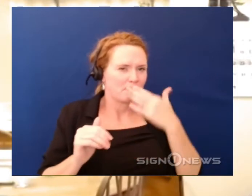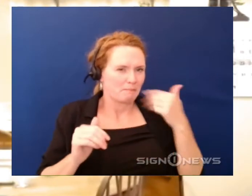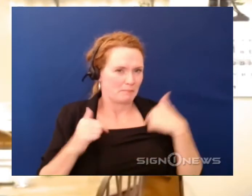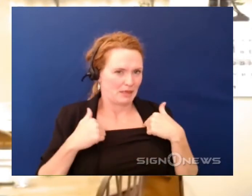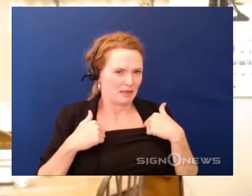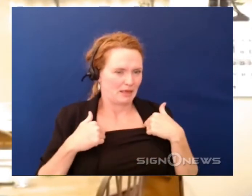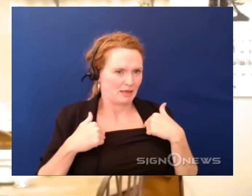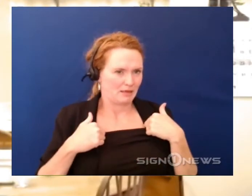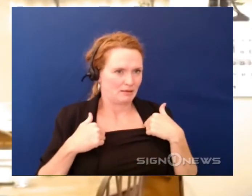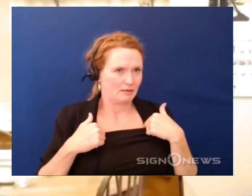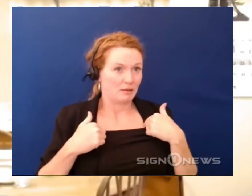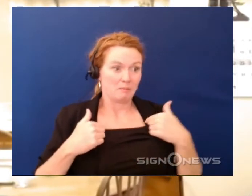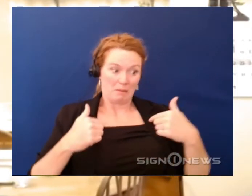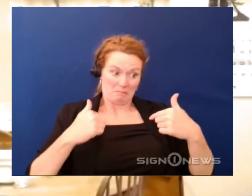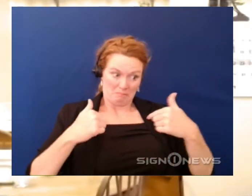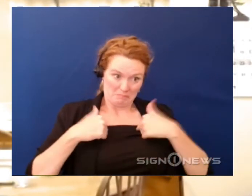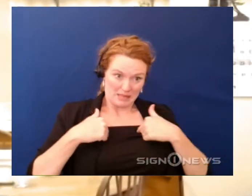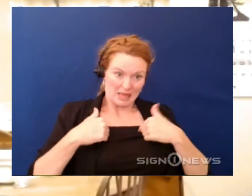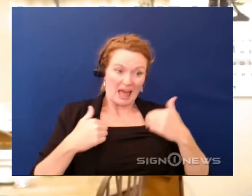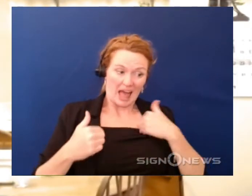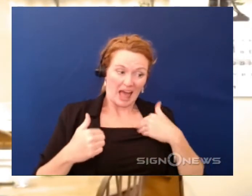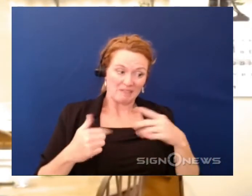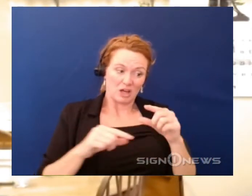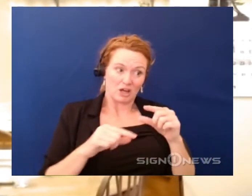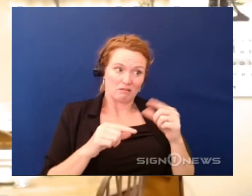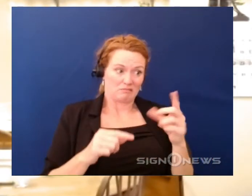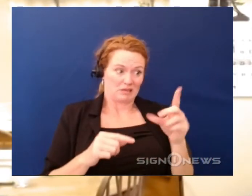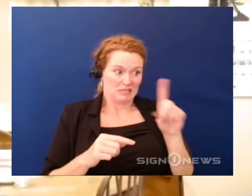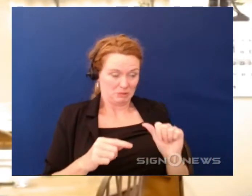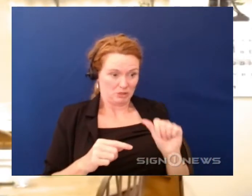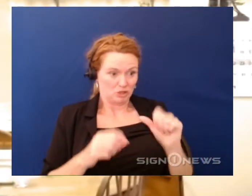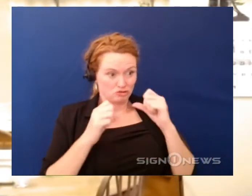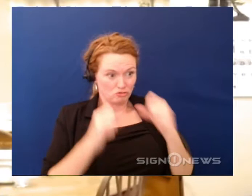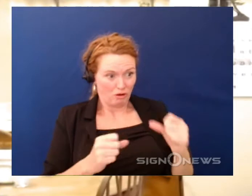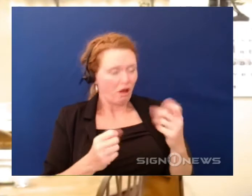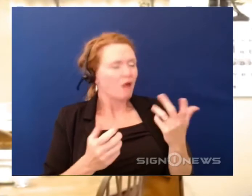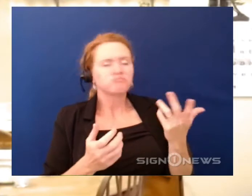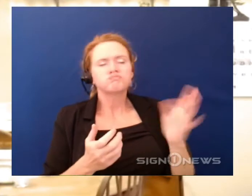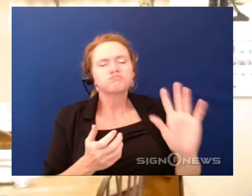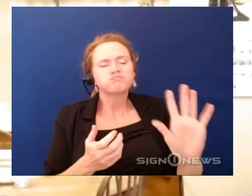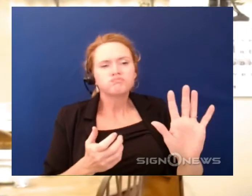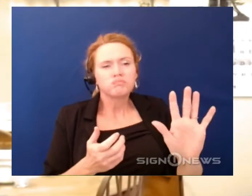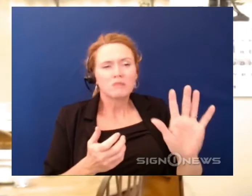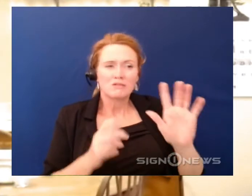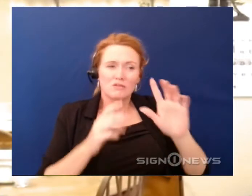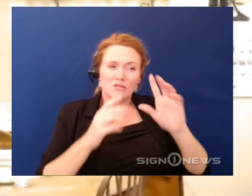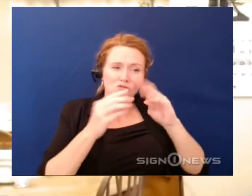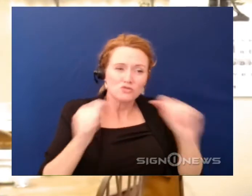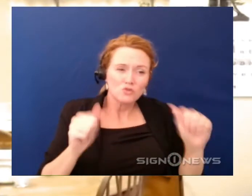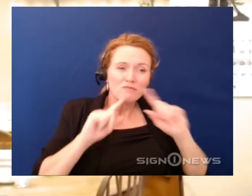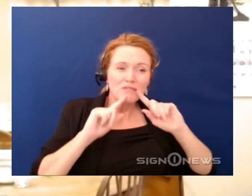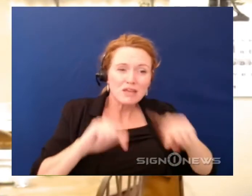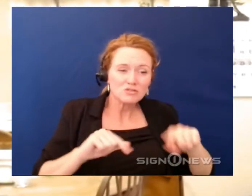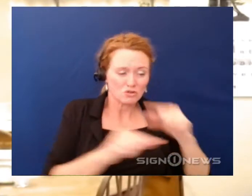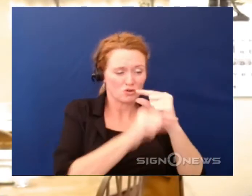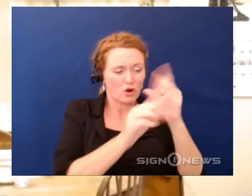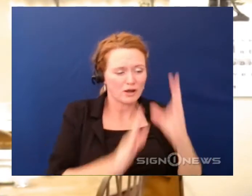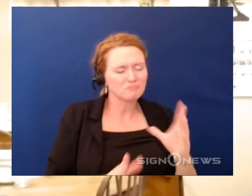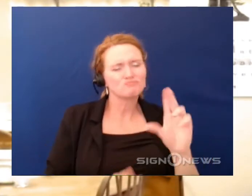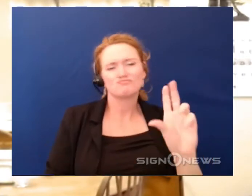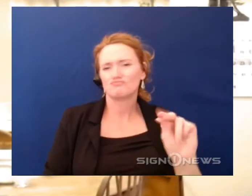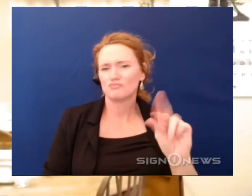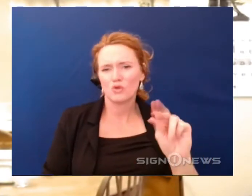a pronounced disability, guardianship is not the answer. There are so many different options to maintain